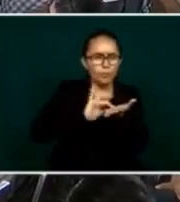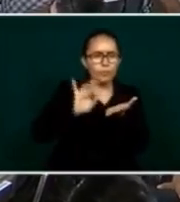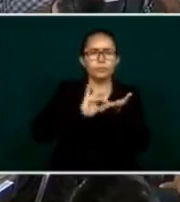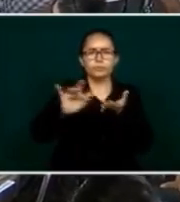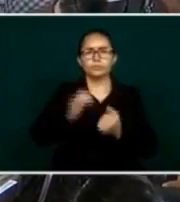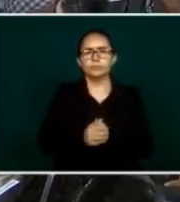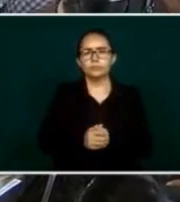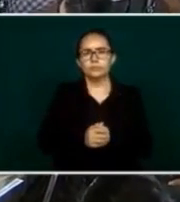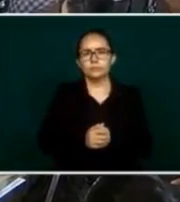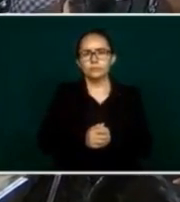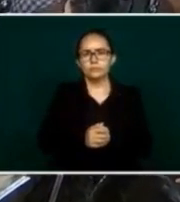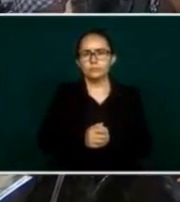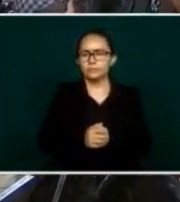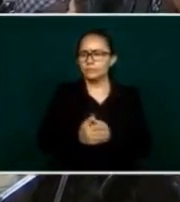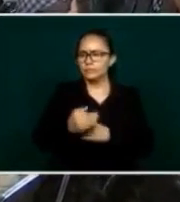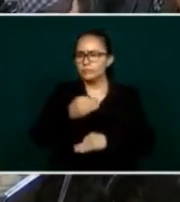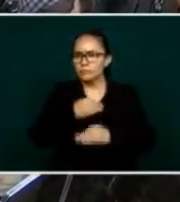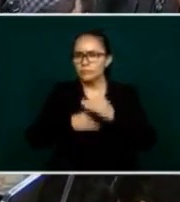supporting